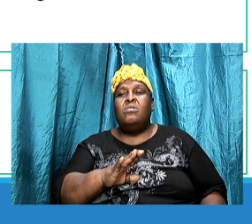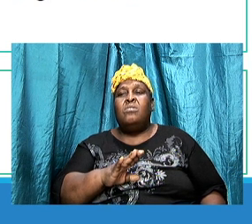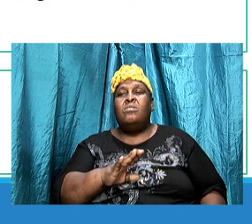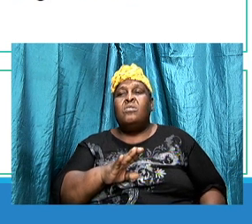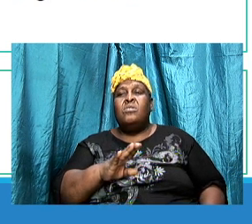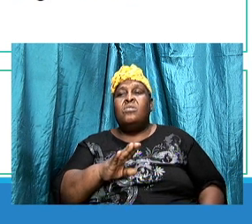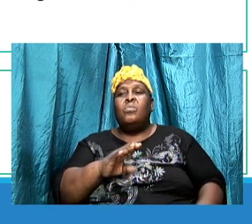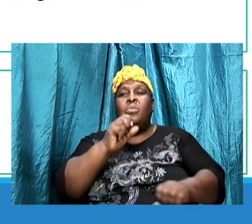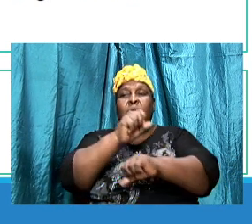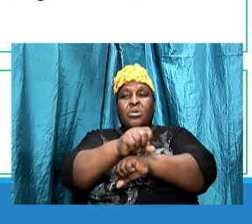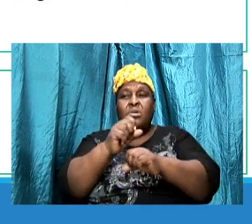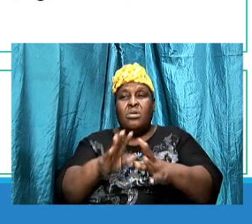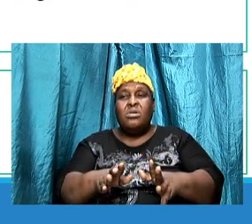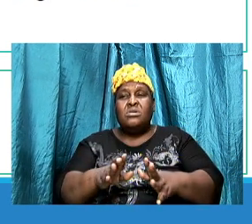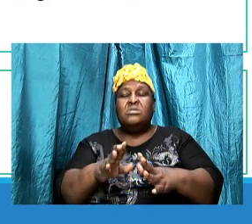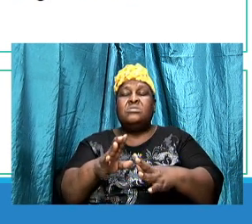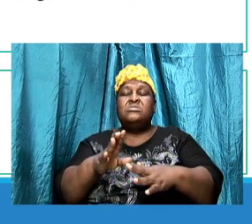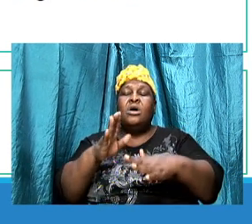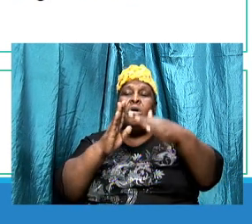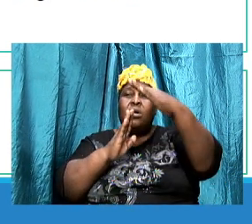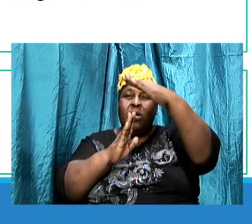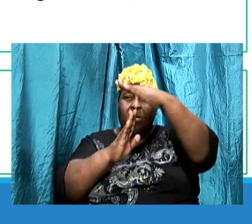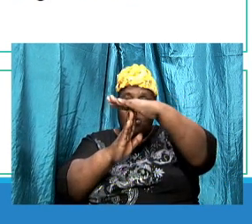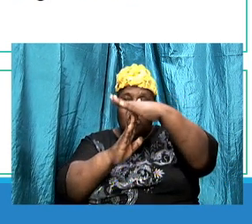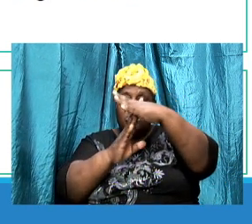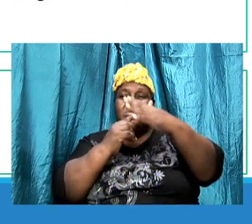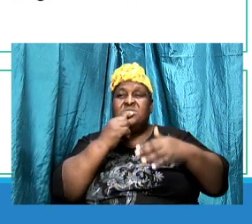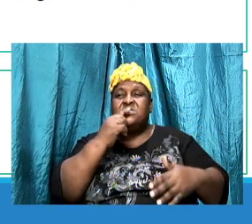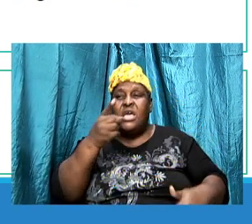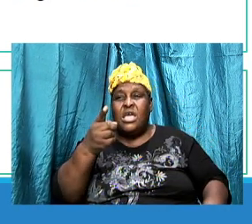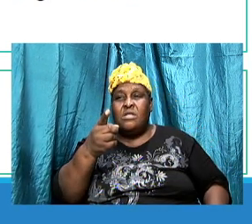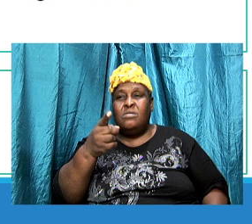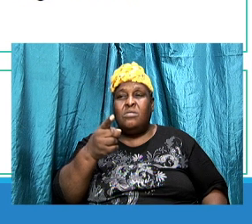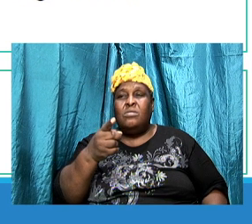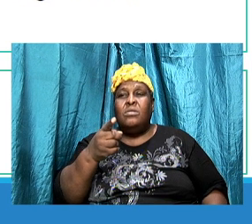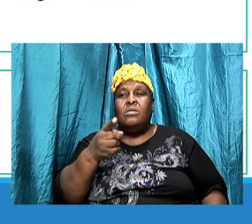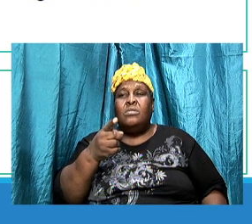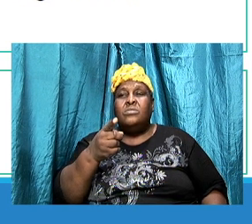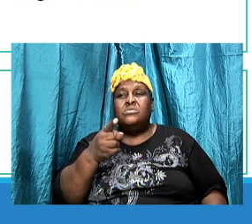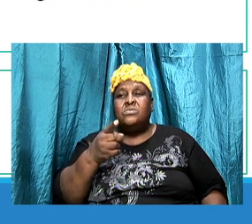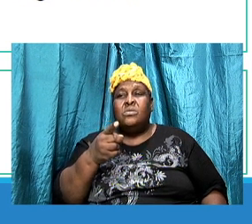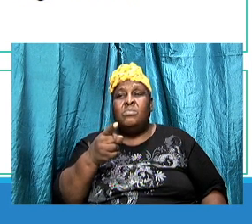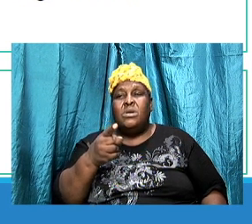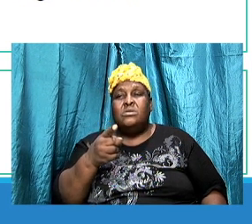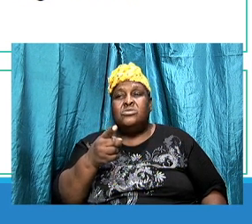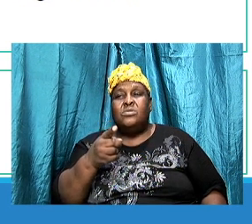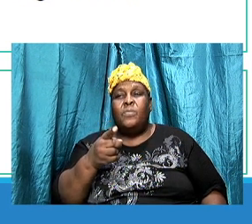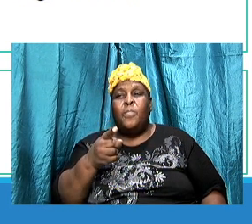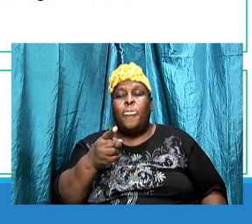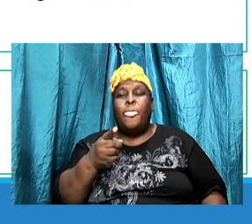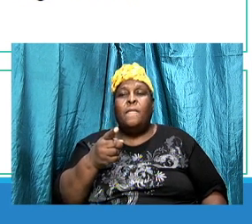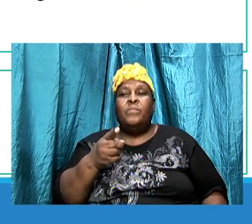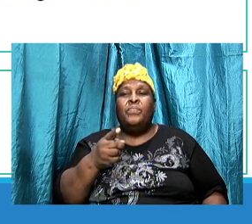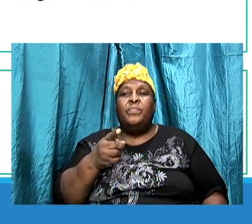humble term. It's a humble terminology. I think it's referred to those persons that would have